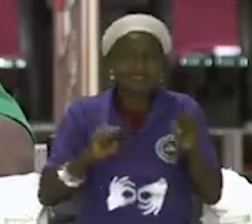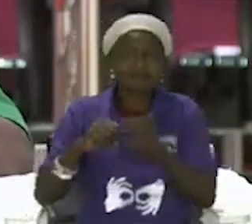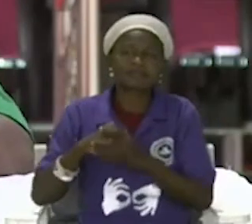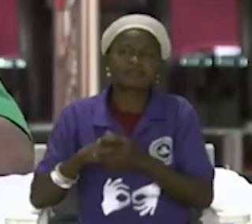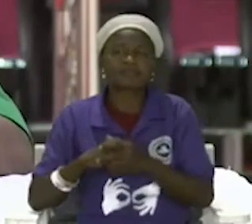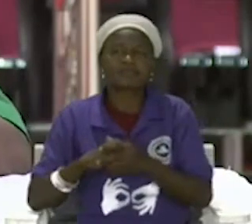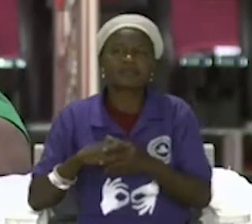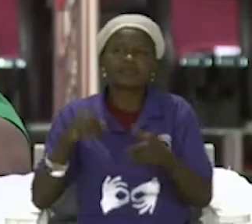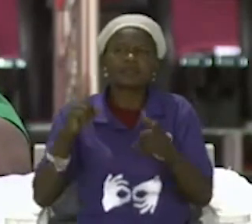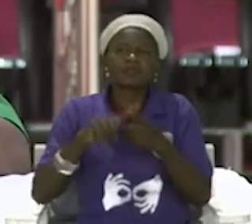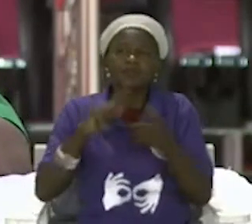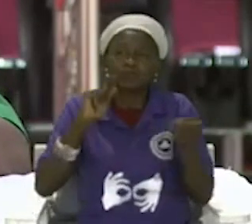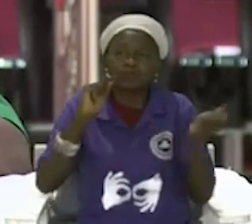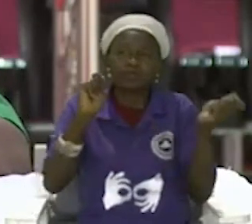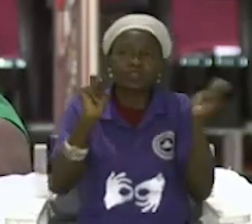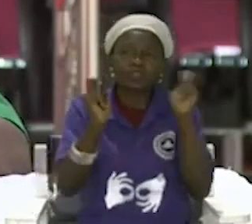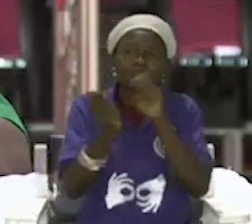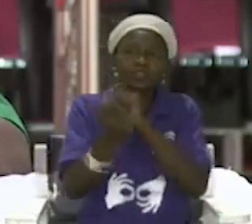to change